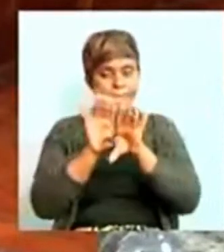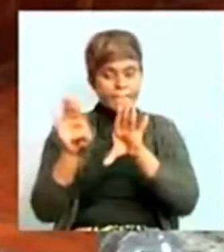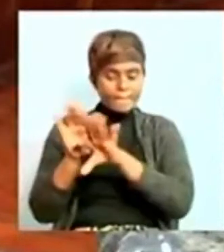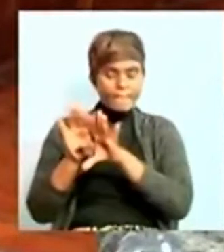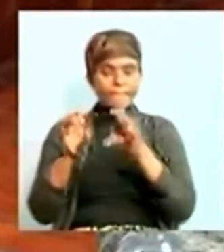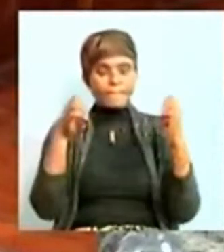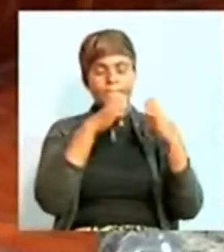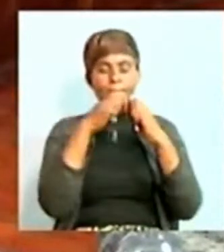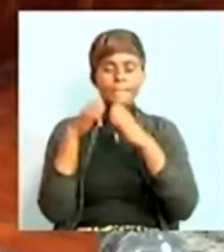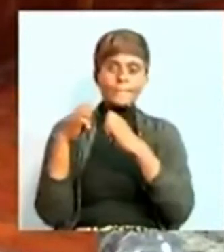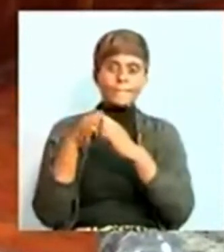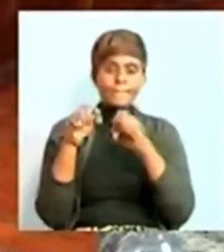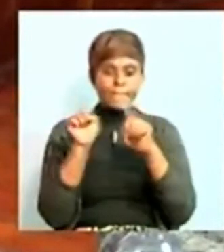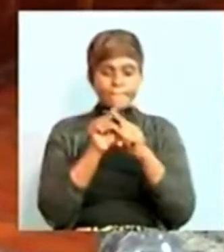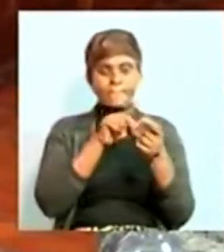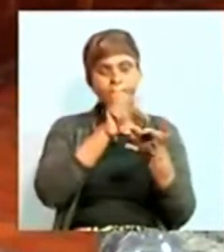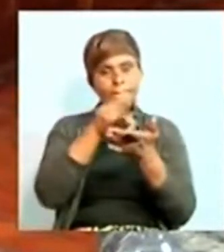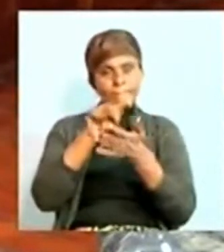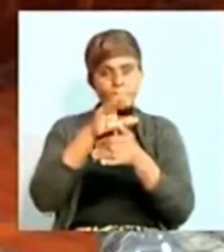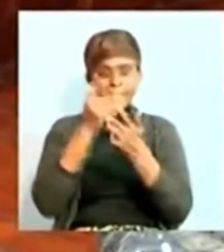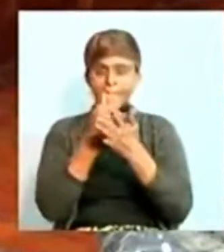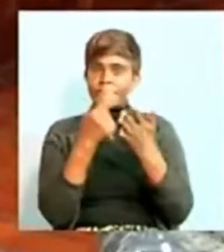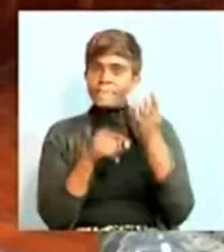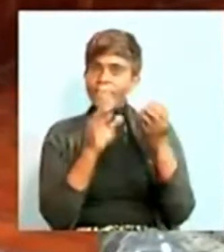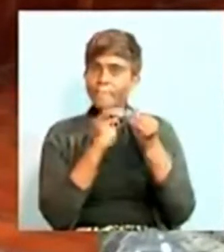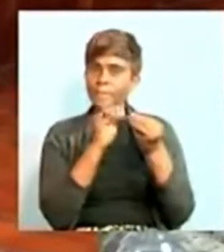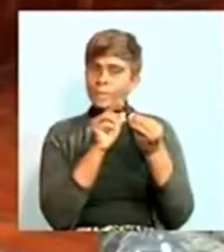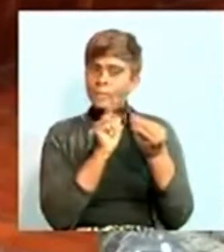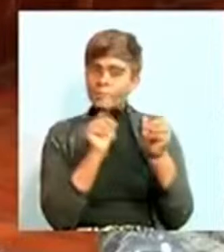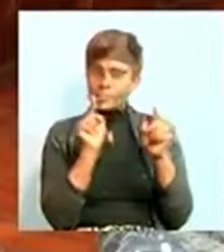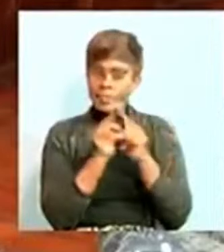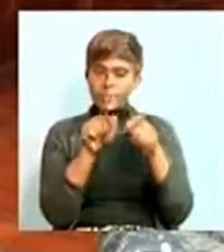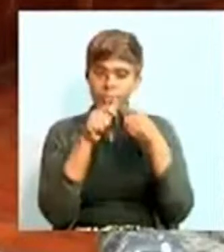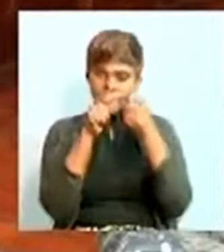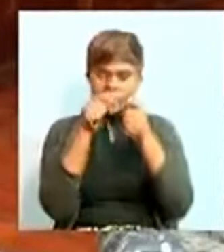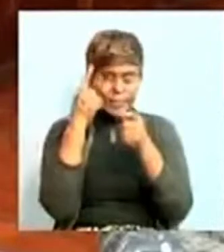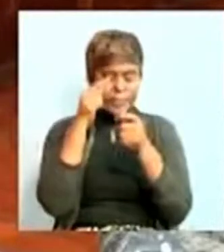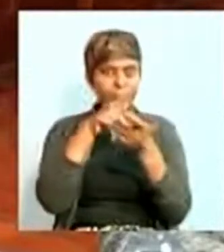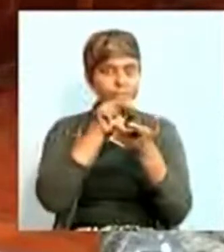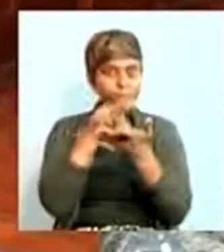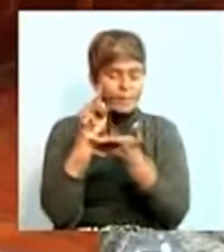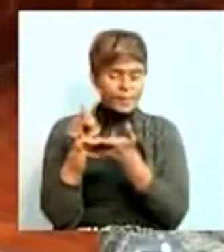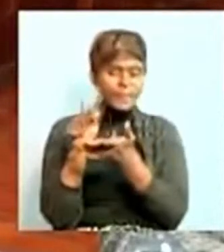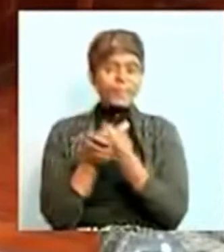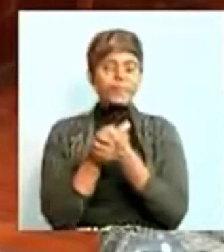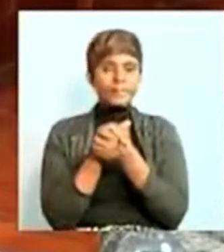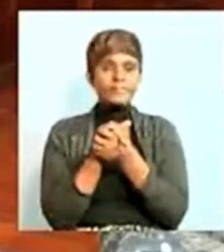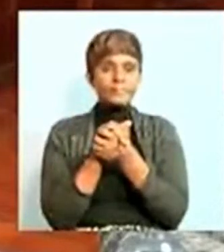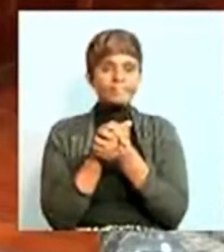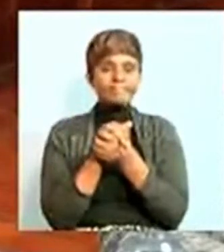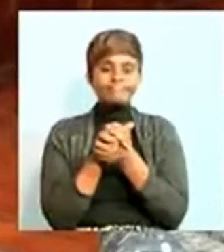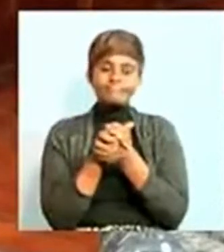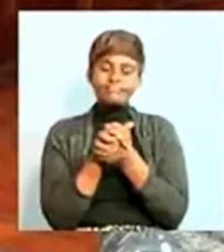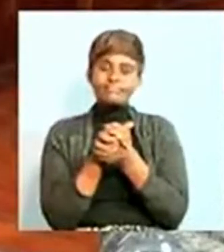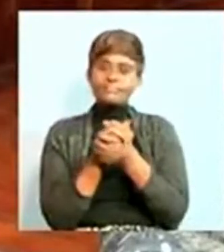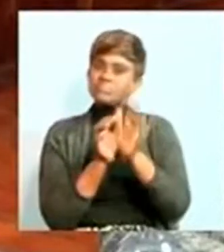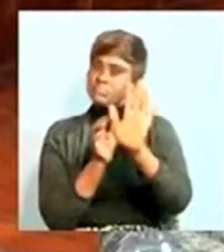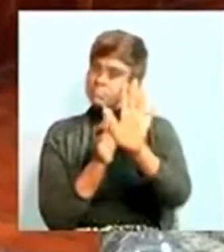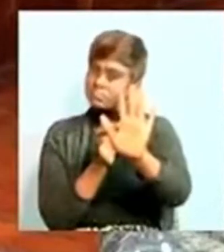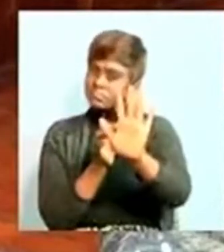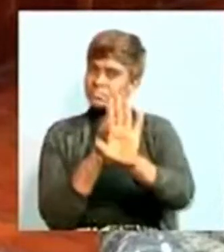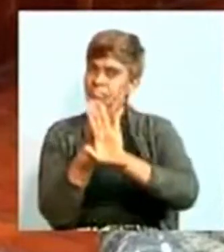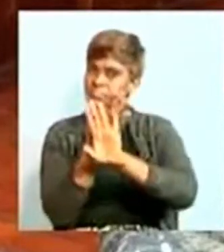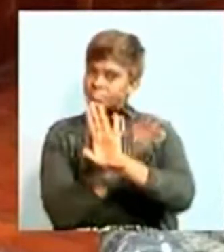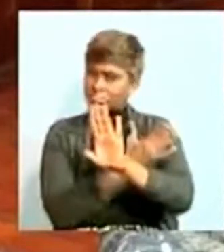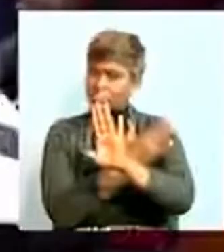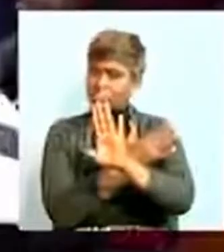the banks, and the payment was issued for payment on 1st of November.